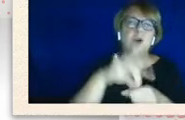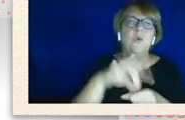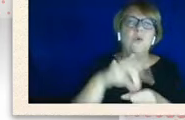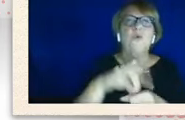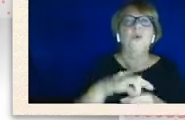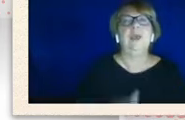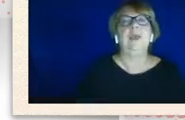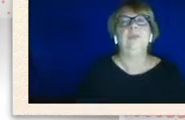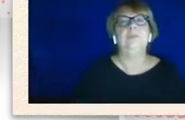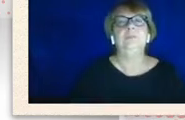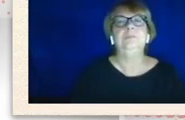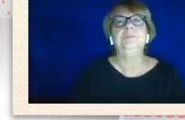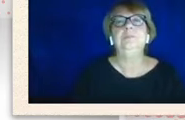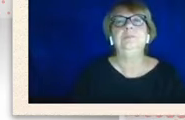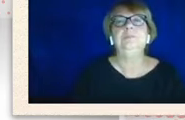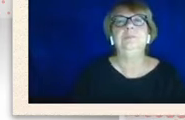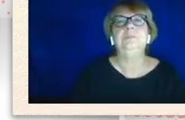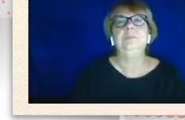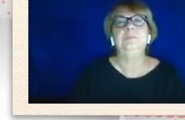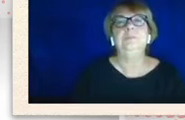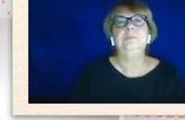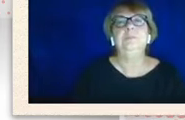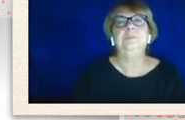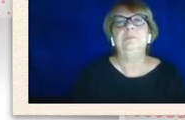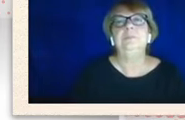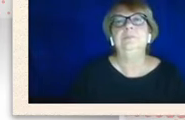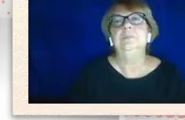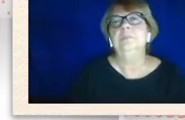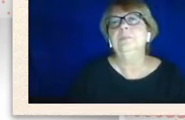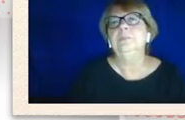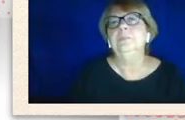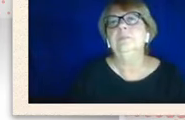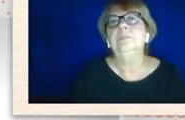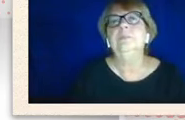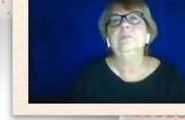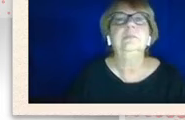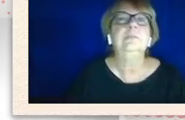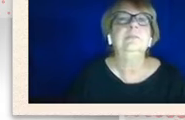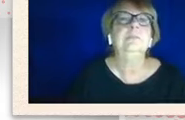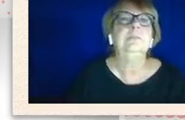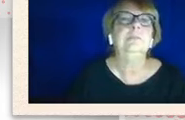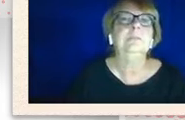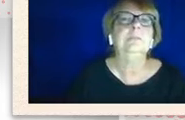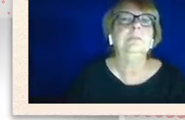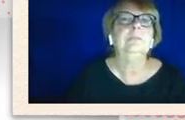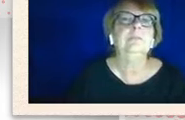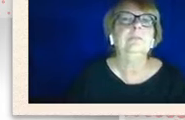things up to this point, but now let's break down exactly what